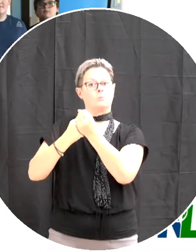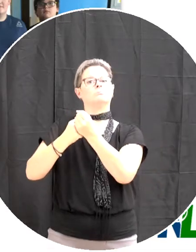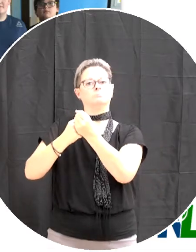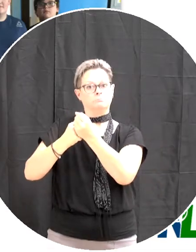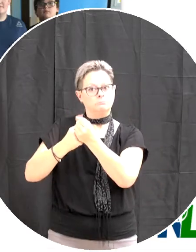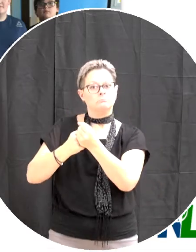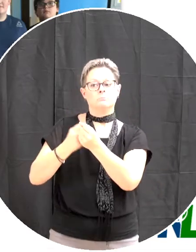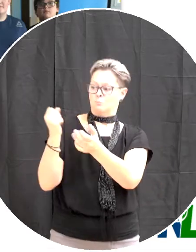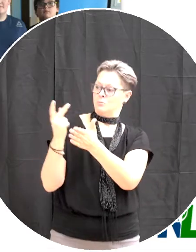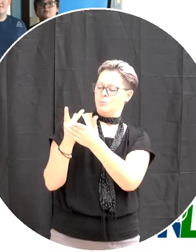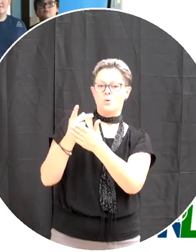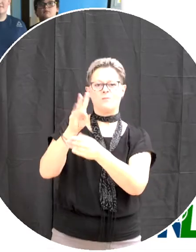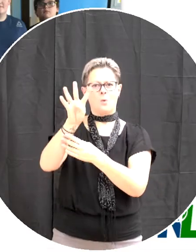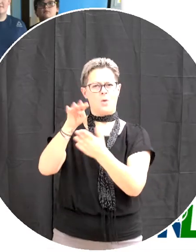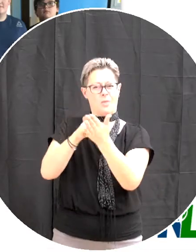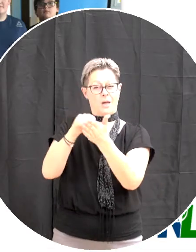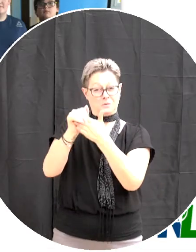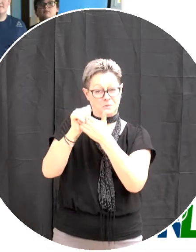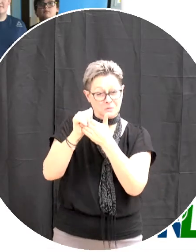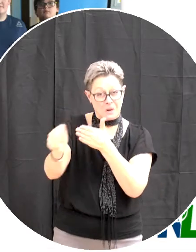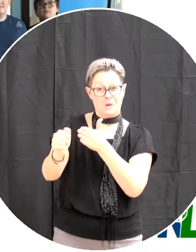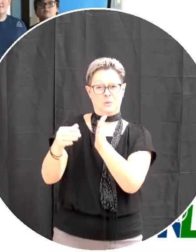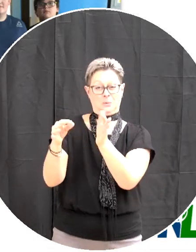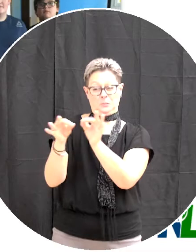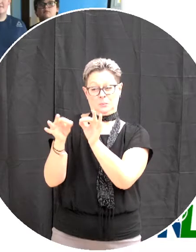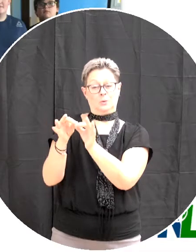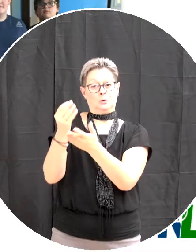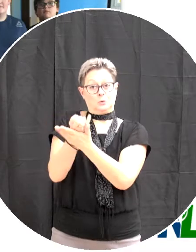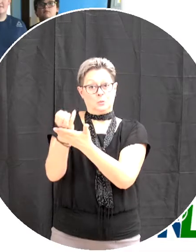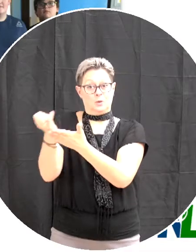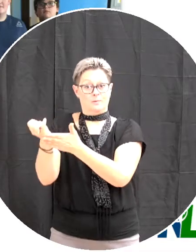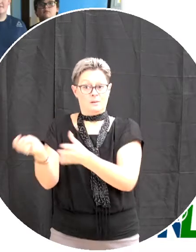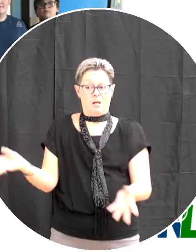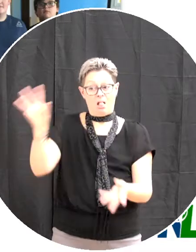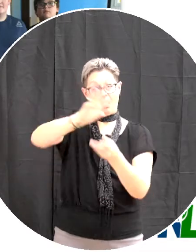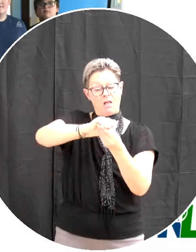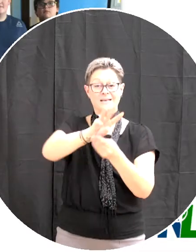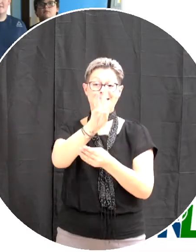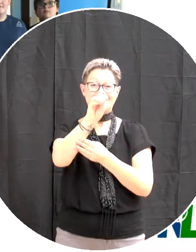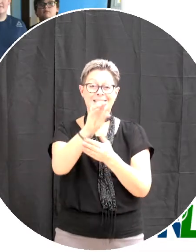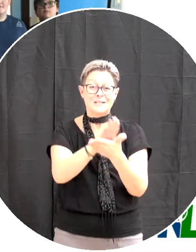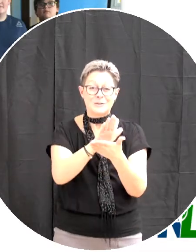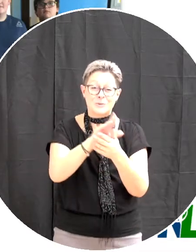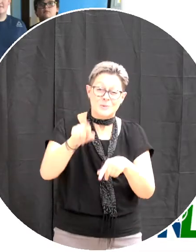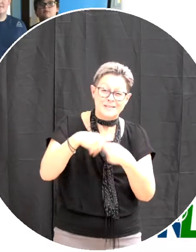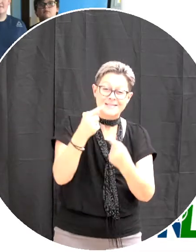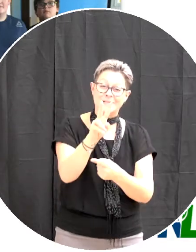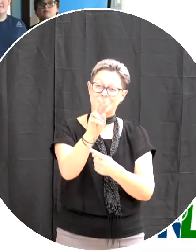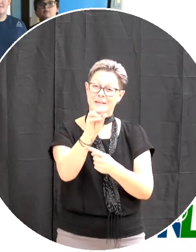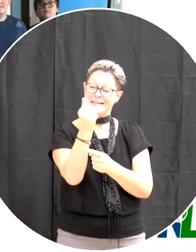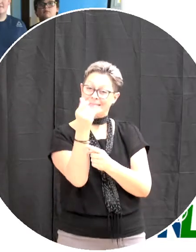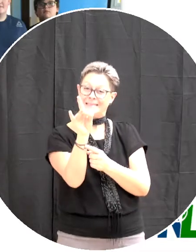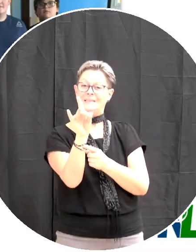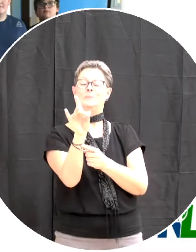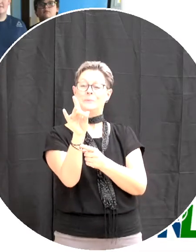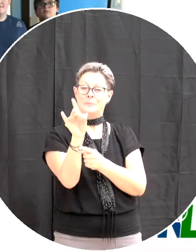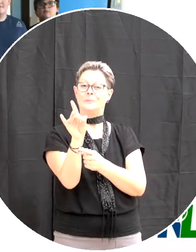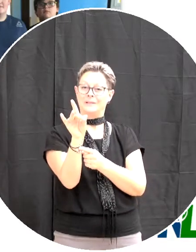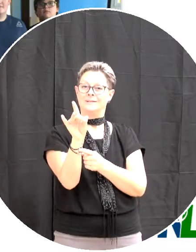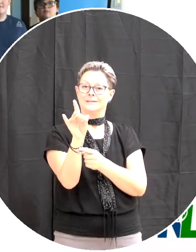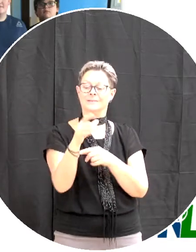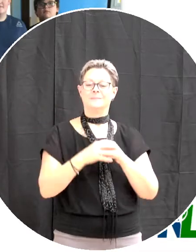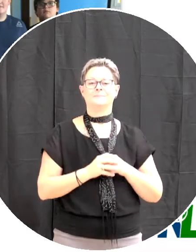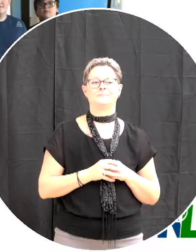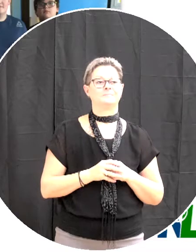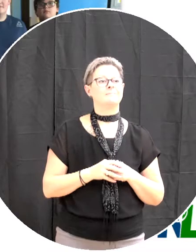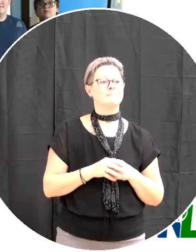some $4,000 worth of equipment for a total of 60 schools since 2018. And of course, Makerspace, some of you have seen it